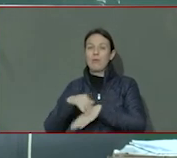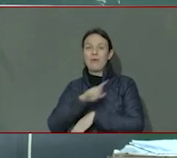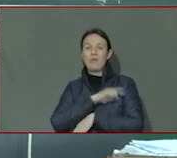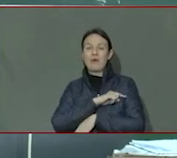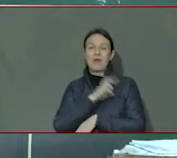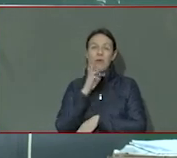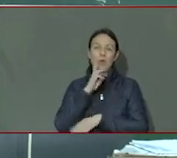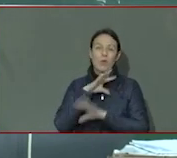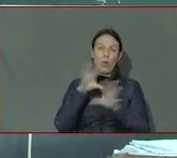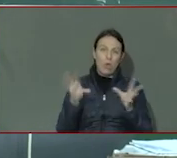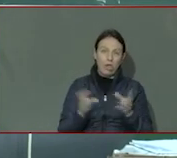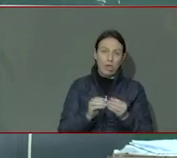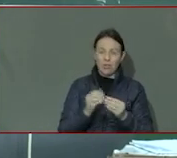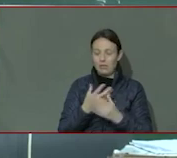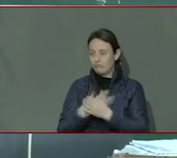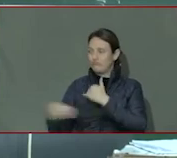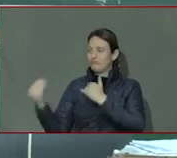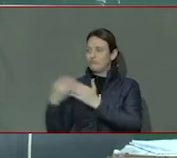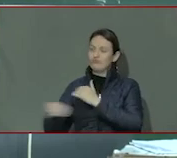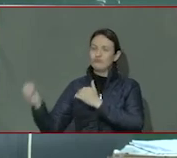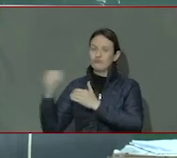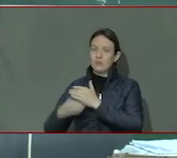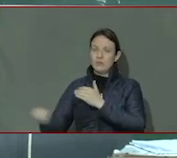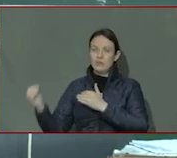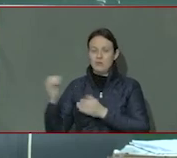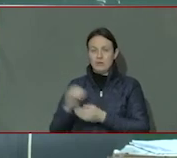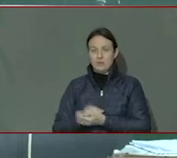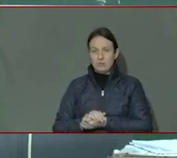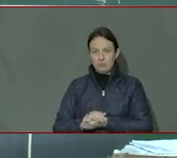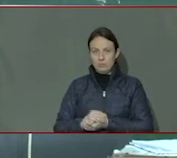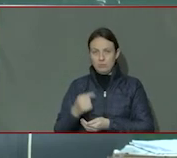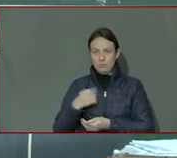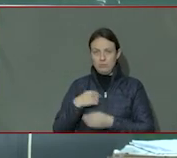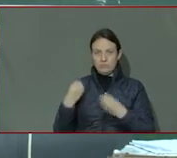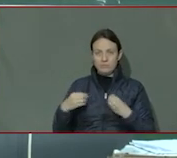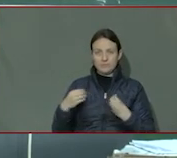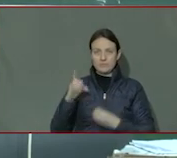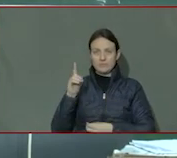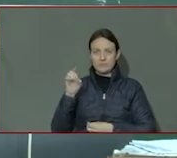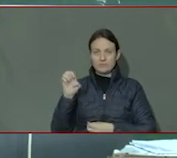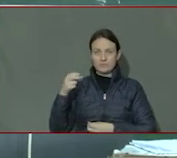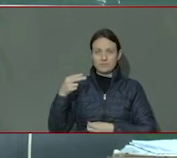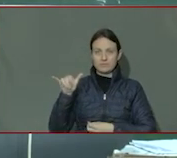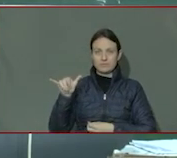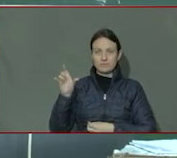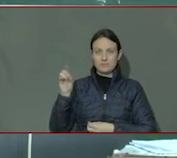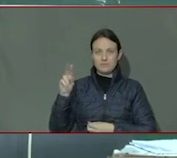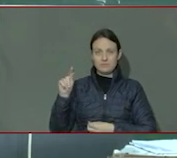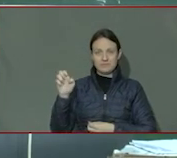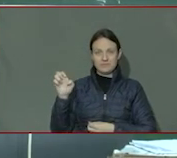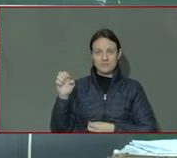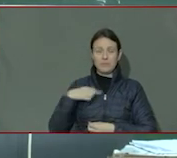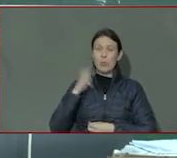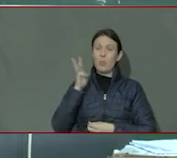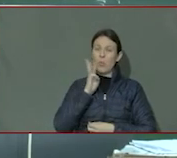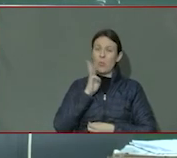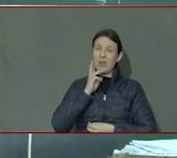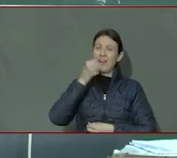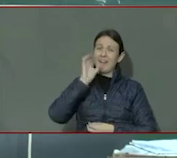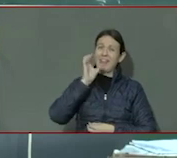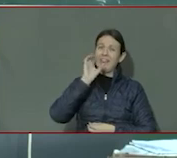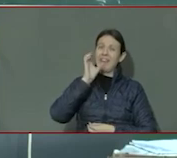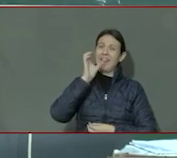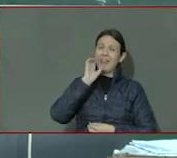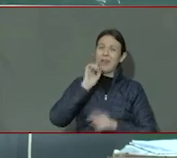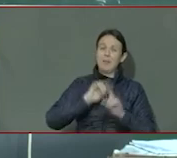back. All the water goes out. So I'm busy dehydrating. I can drink a lot of water, but it's